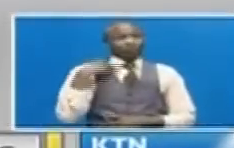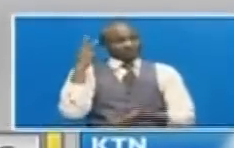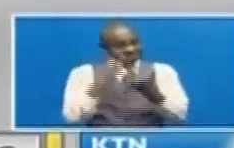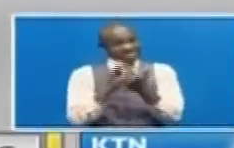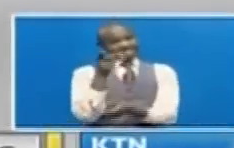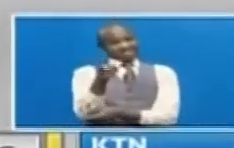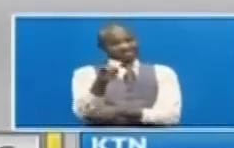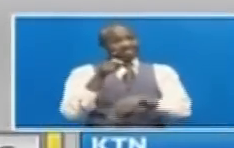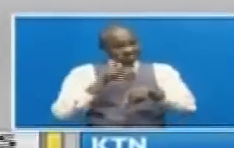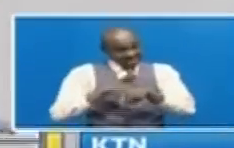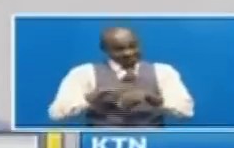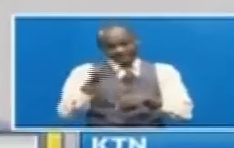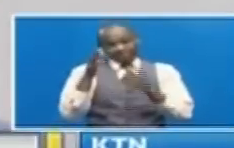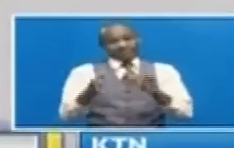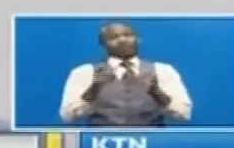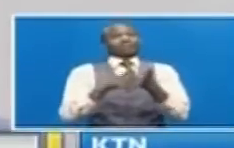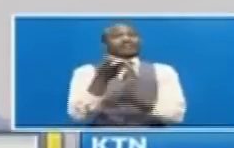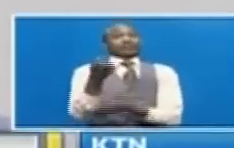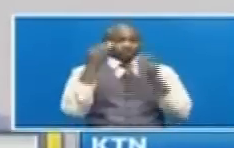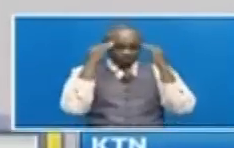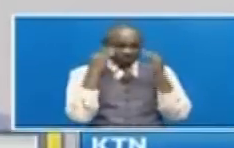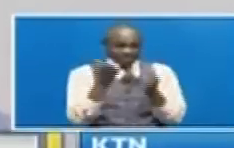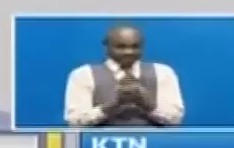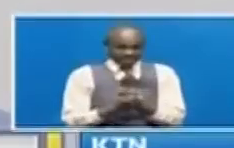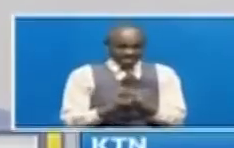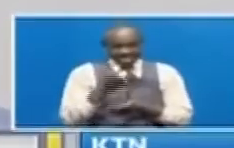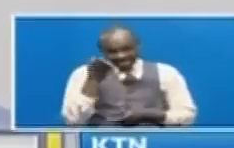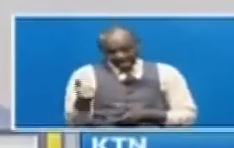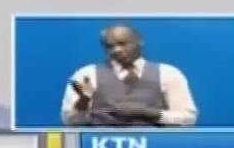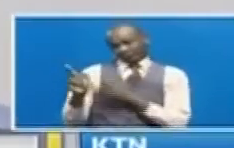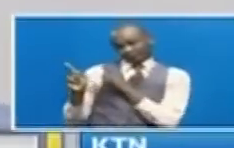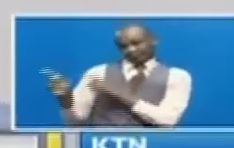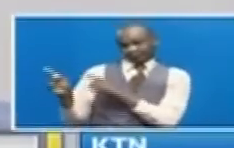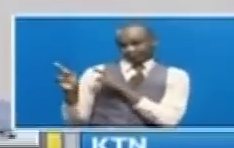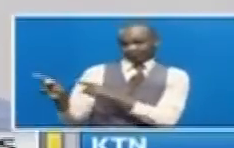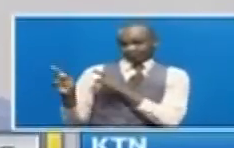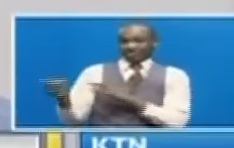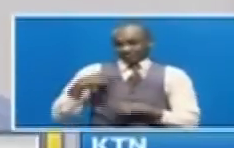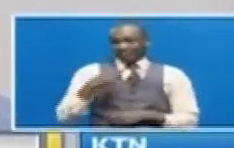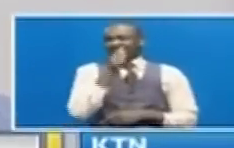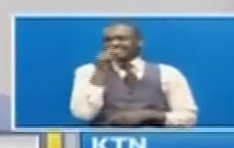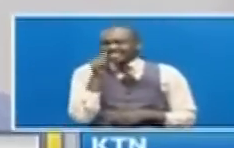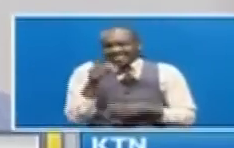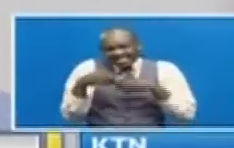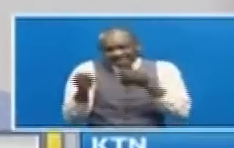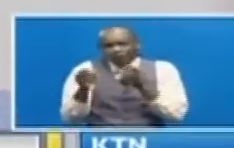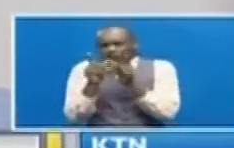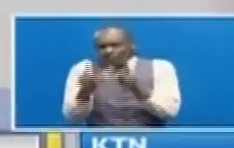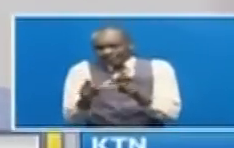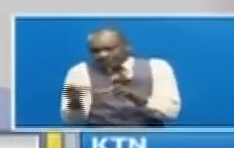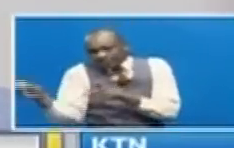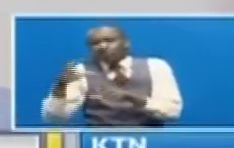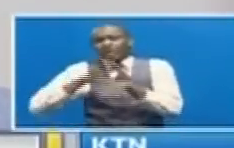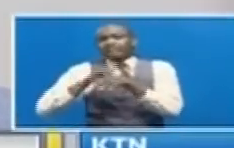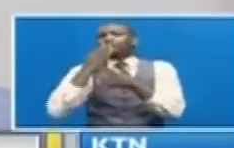Kevavapi MD is charged. Another inquiry against Koskei of allegations of secret allocation of permits to import